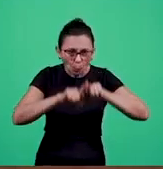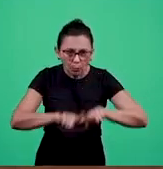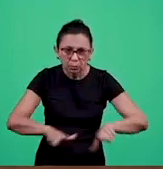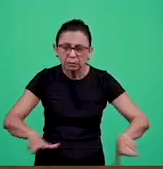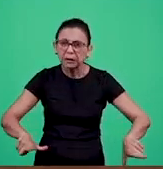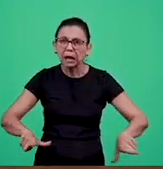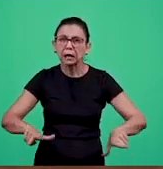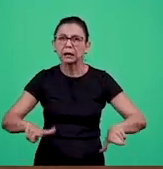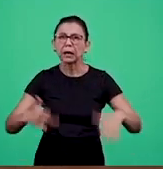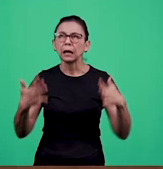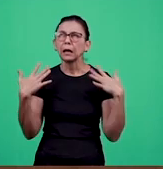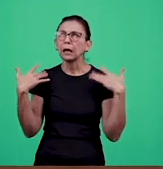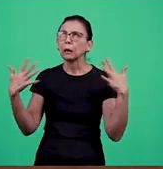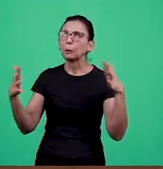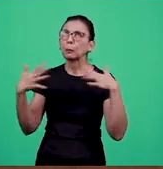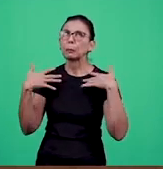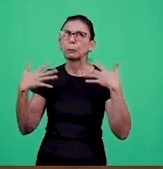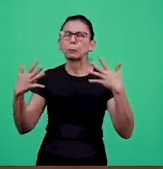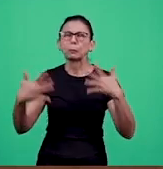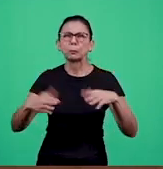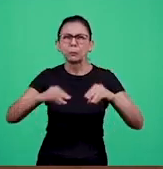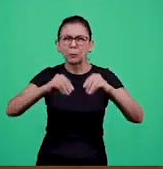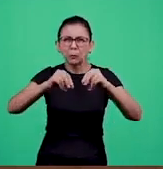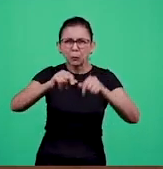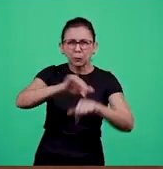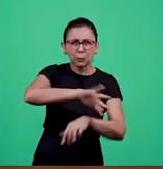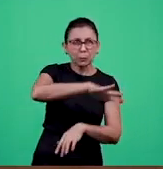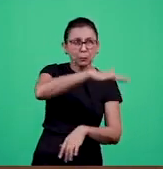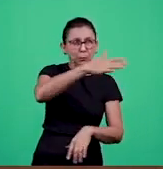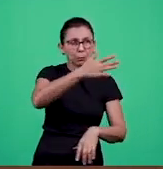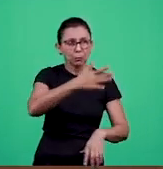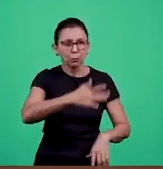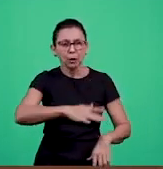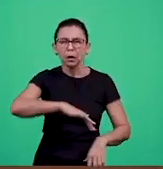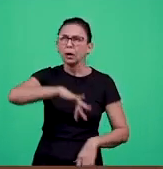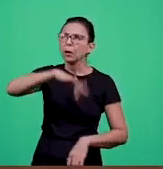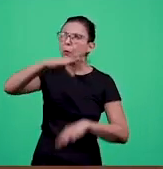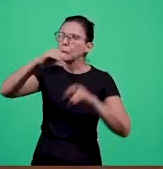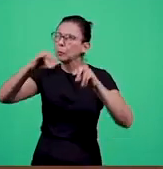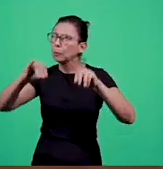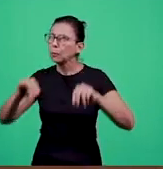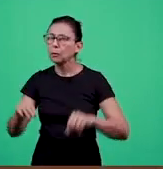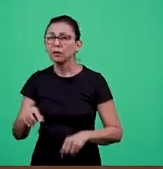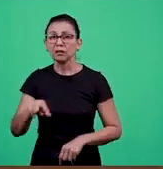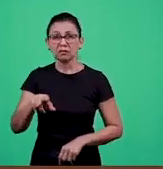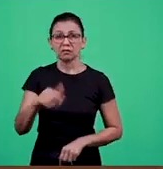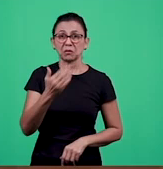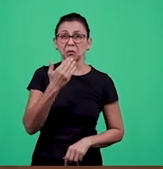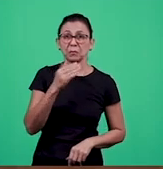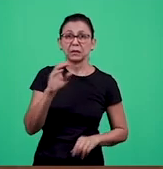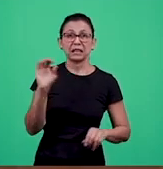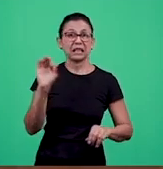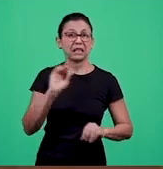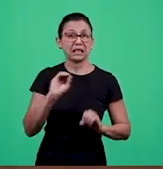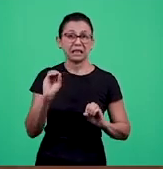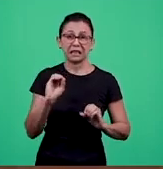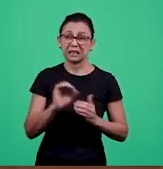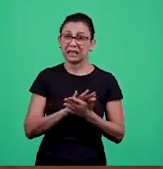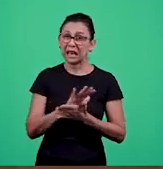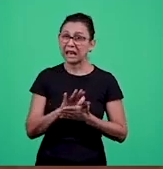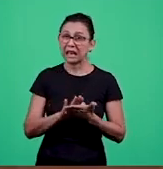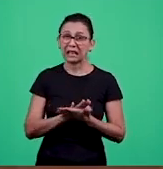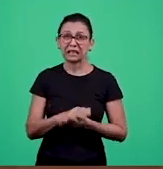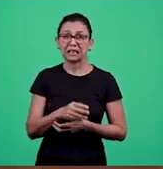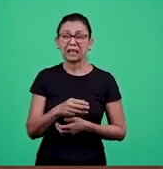you ever see a desert? A desert has nothing. A desert is a whole bunch of sand. They didn't have anything to eat or how to